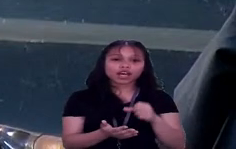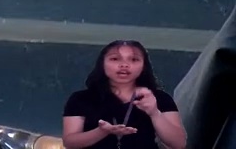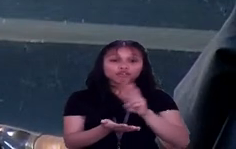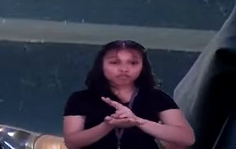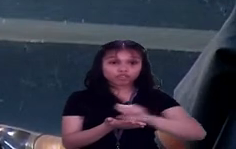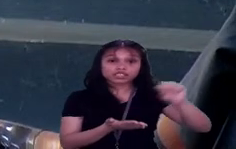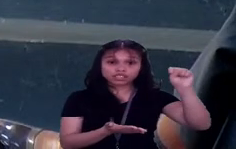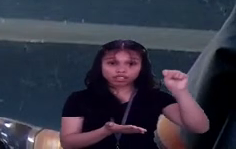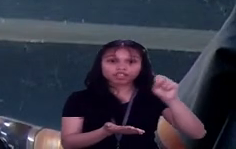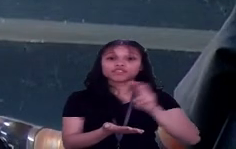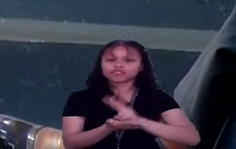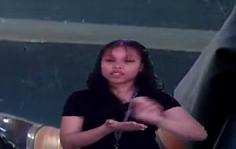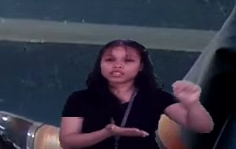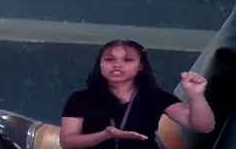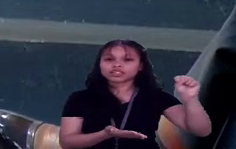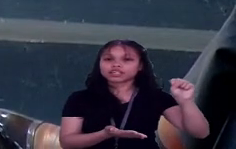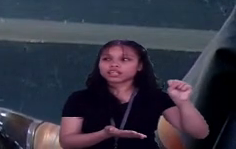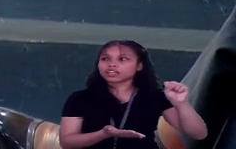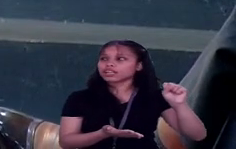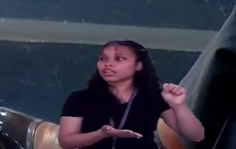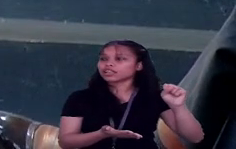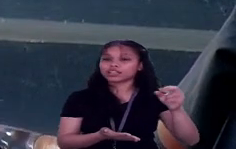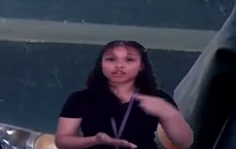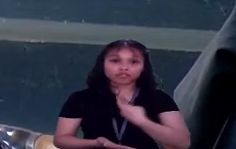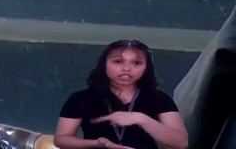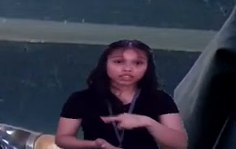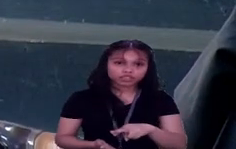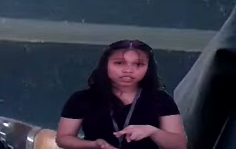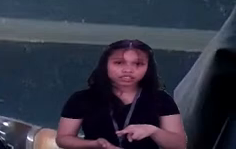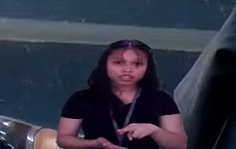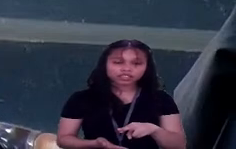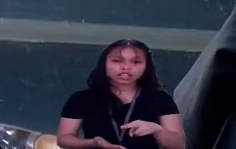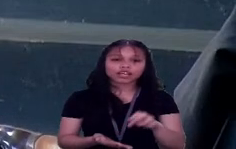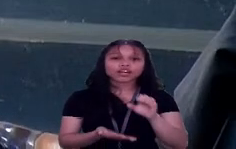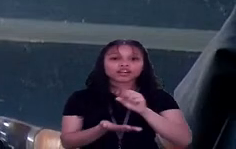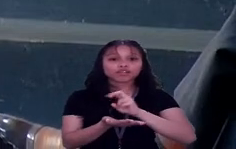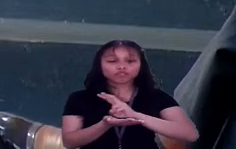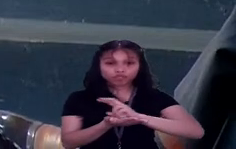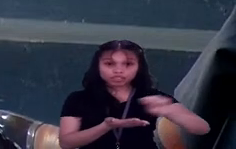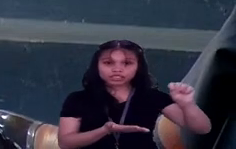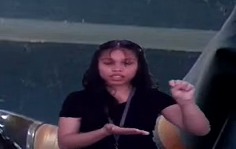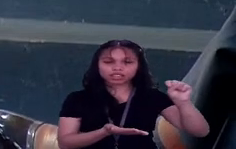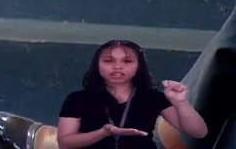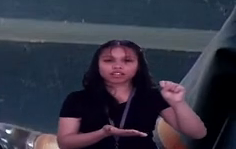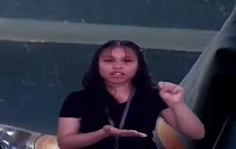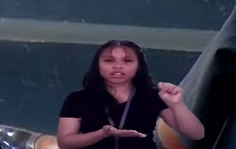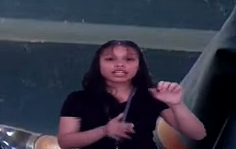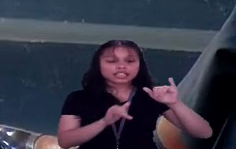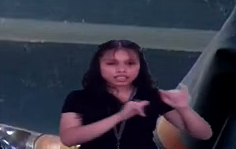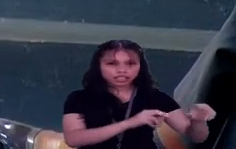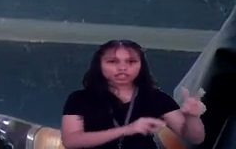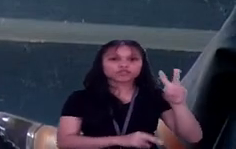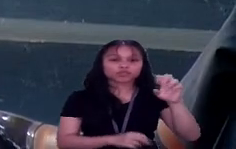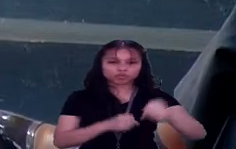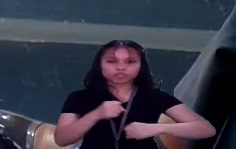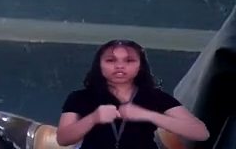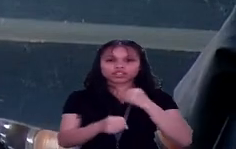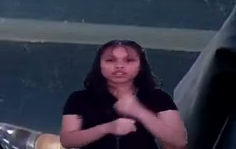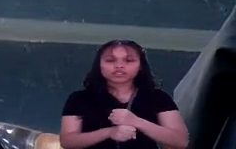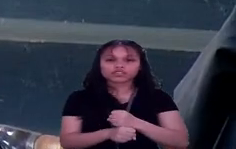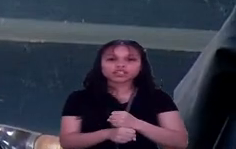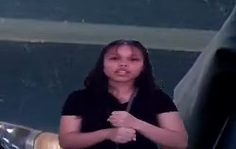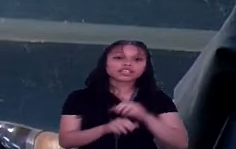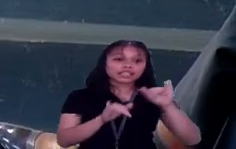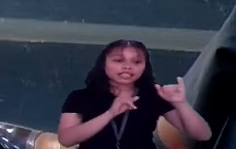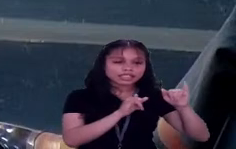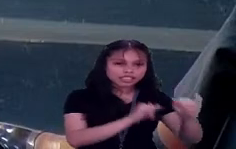in the Philippines and my religious working visa in Australia so that I can stay there for 2 years. And then I will apply for a